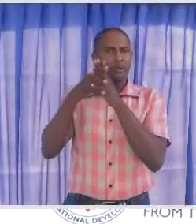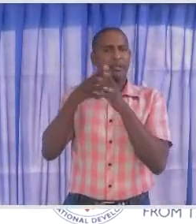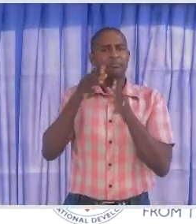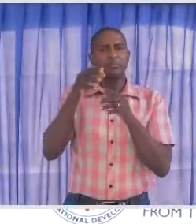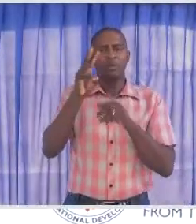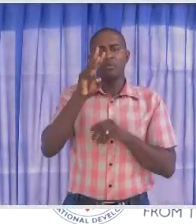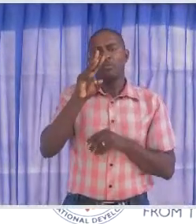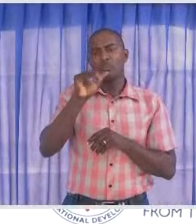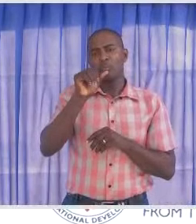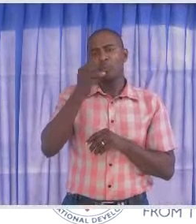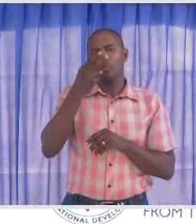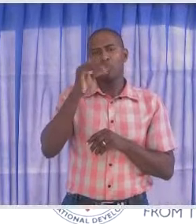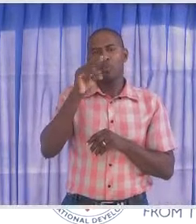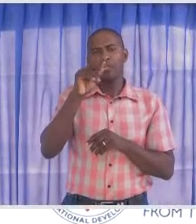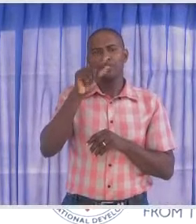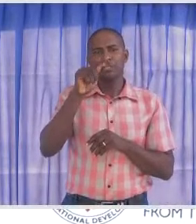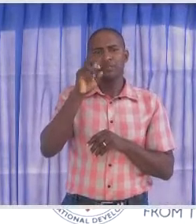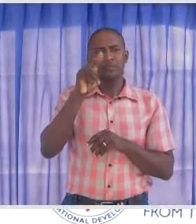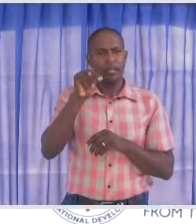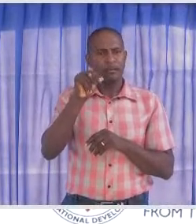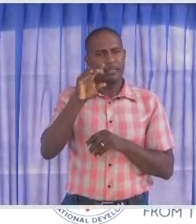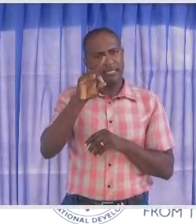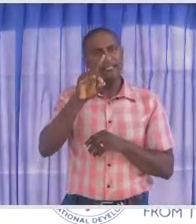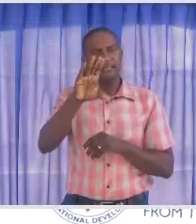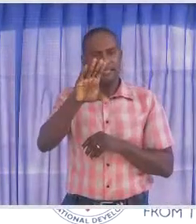these two organizations are doing the work that they are doing.